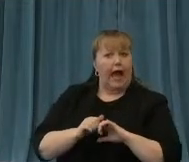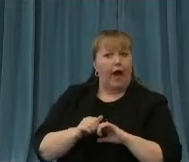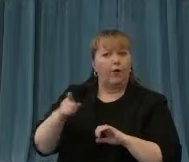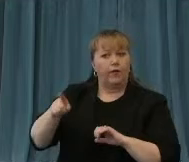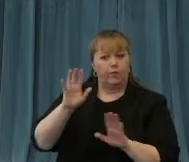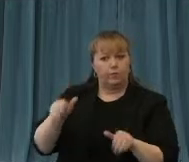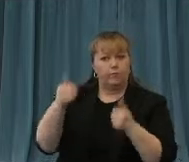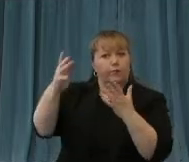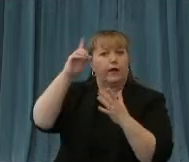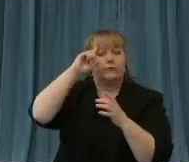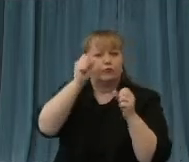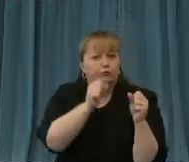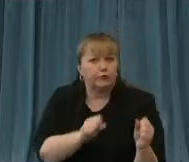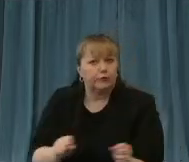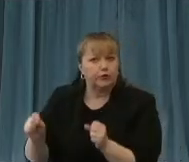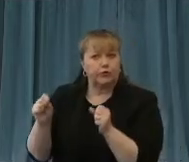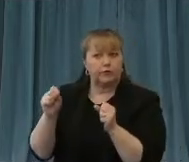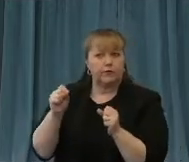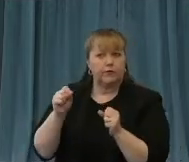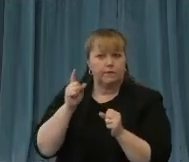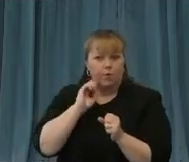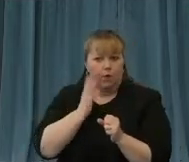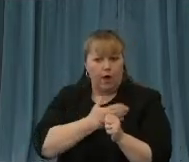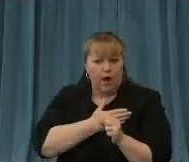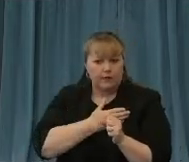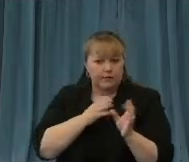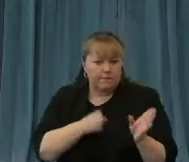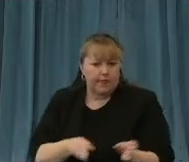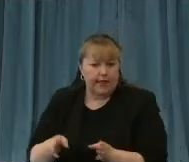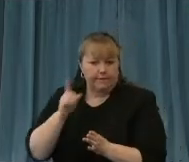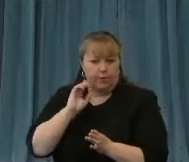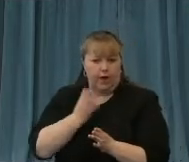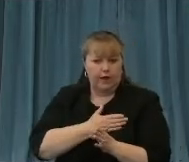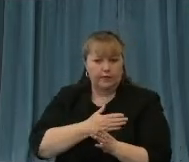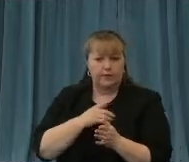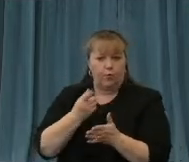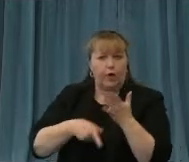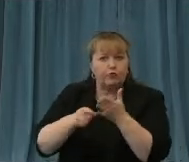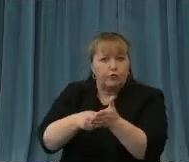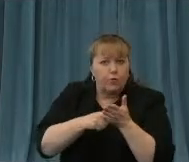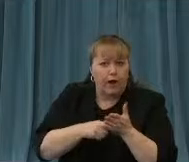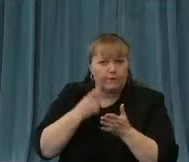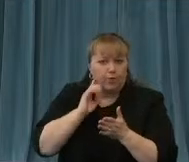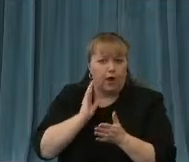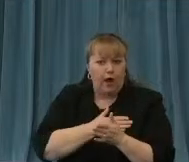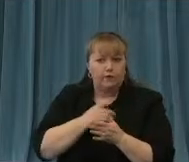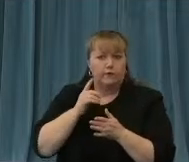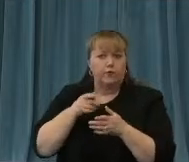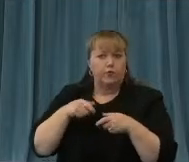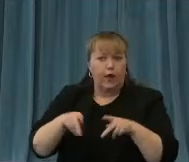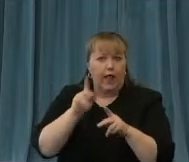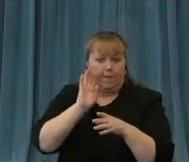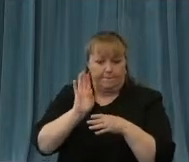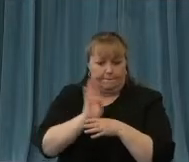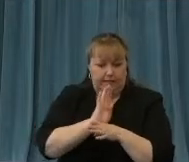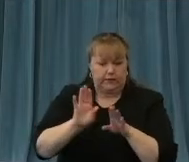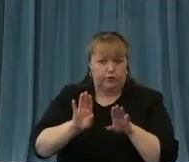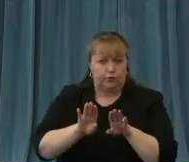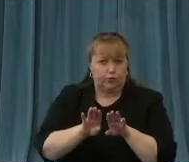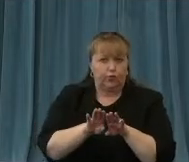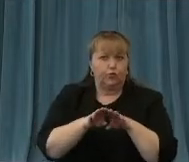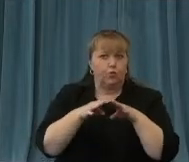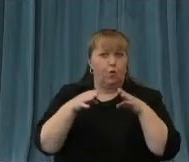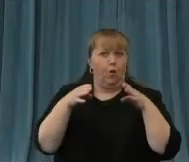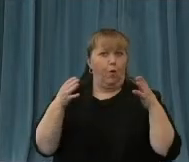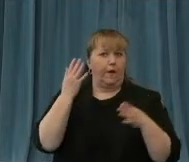to businesses on the protocols and practices required to operate under these new conditions. In the